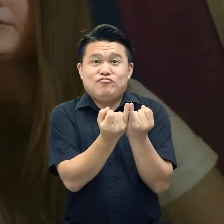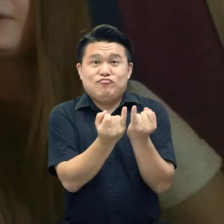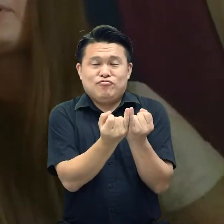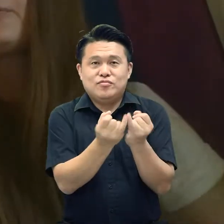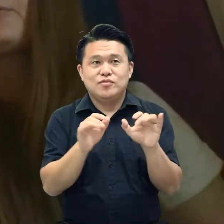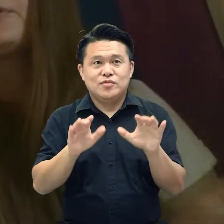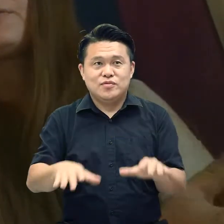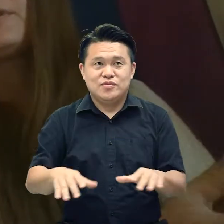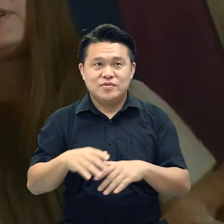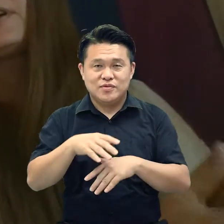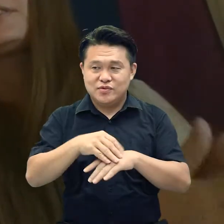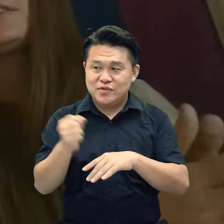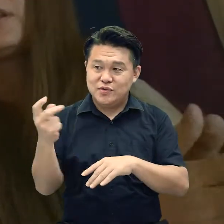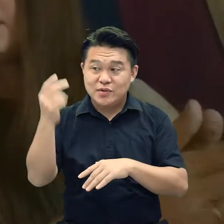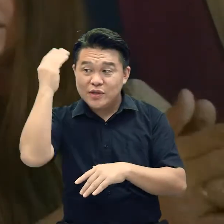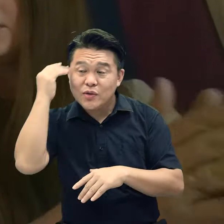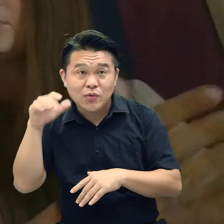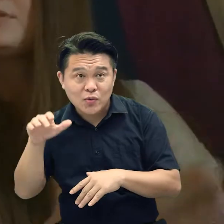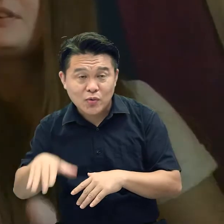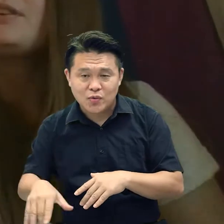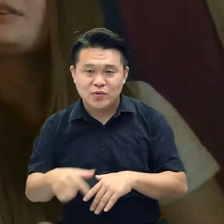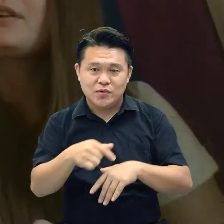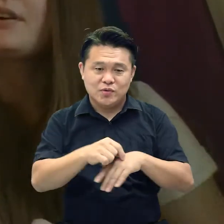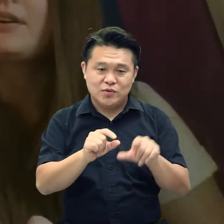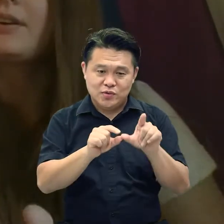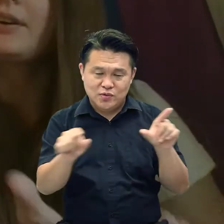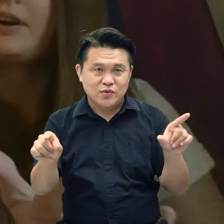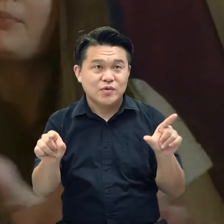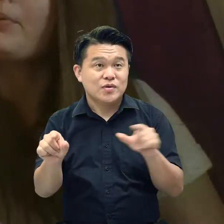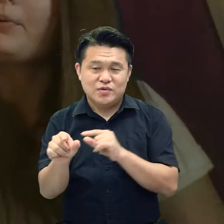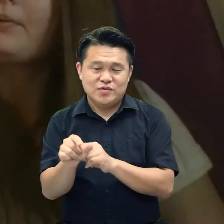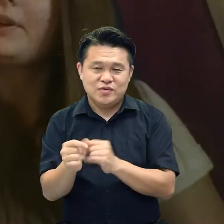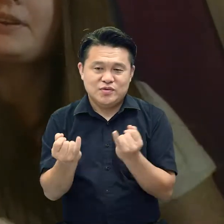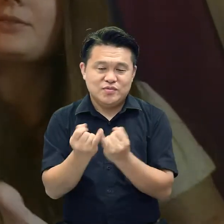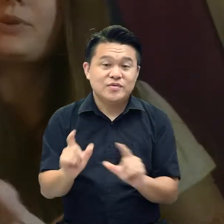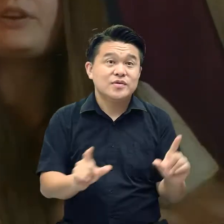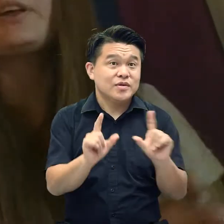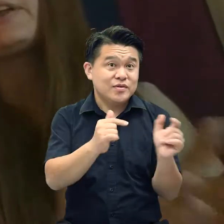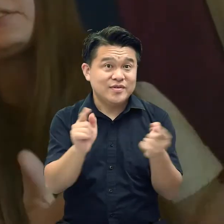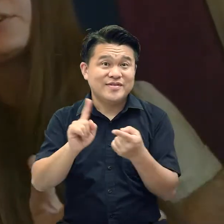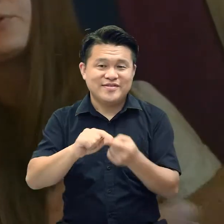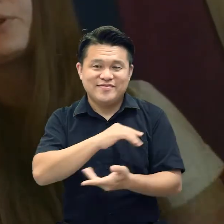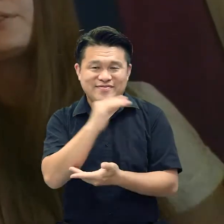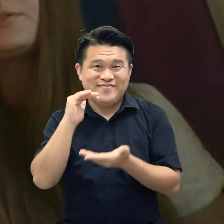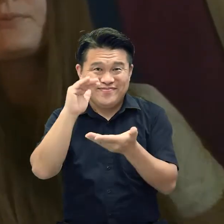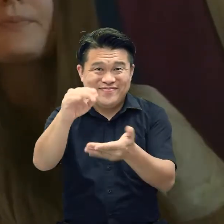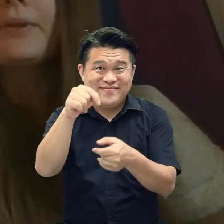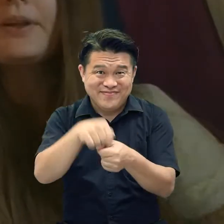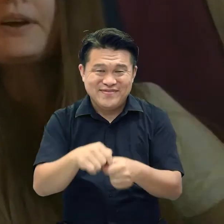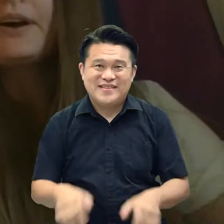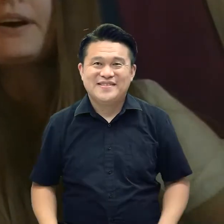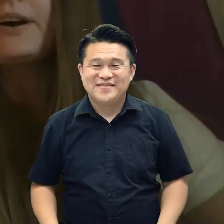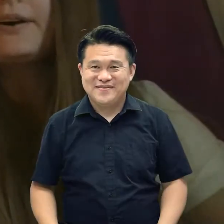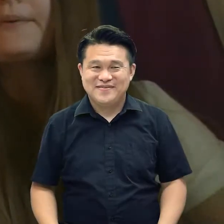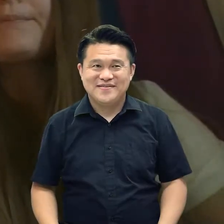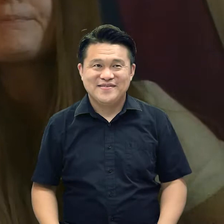little about living as an LGBT couple in Sweden and in South Korea too.